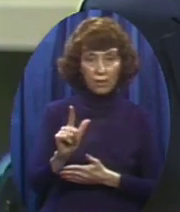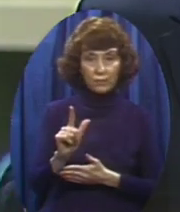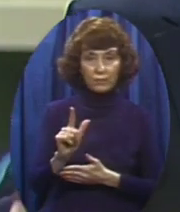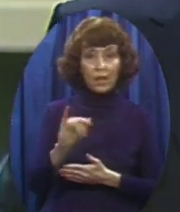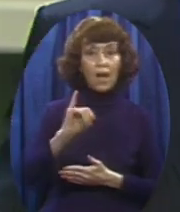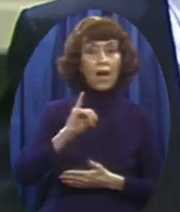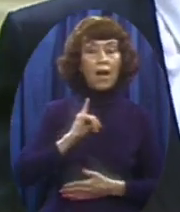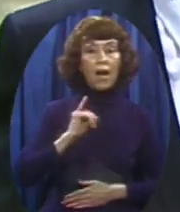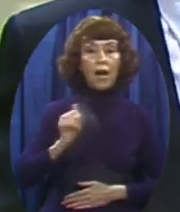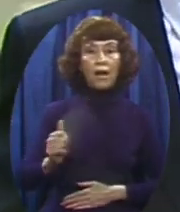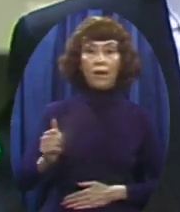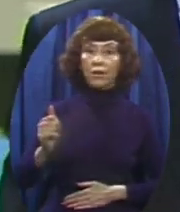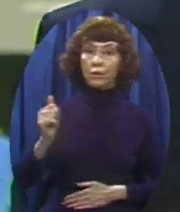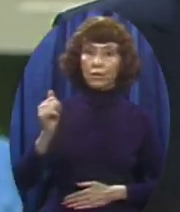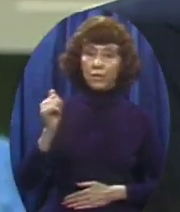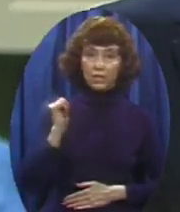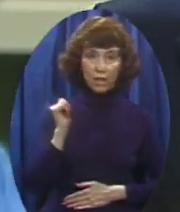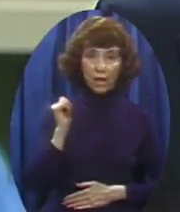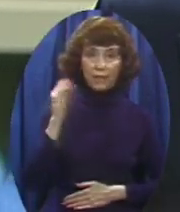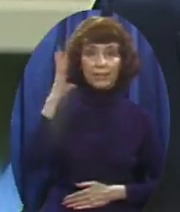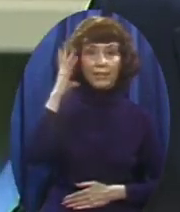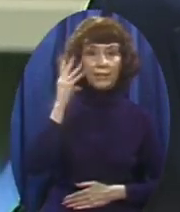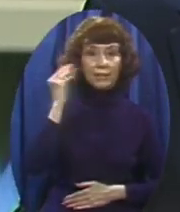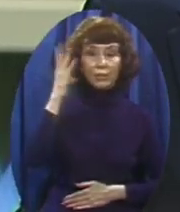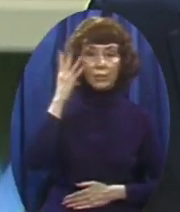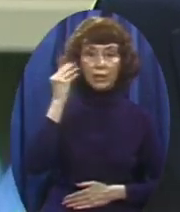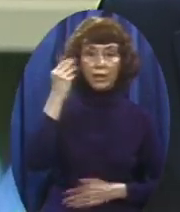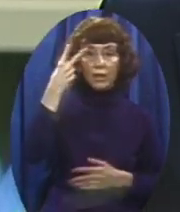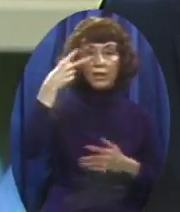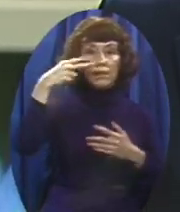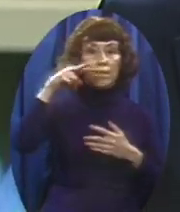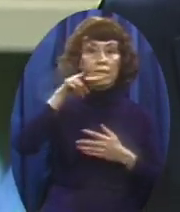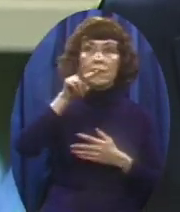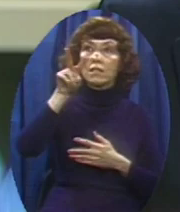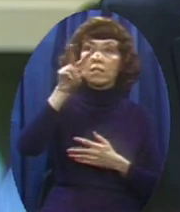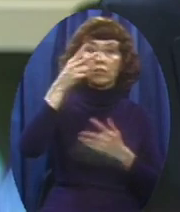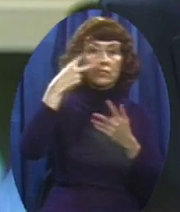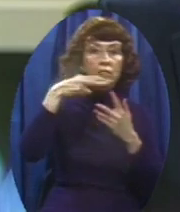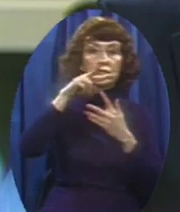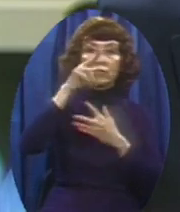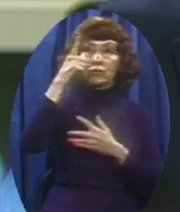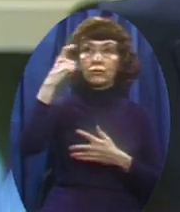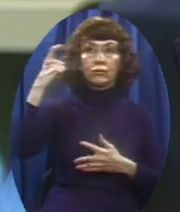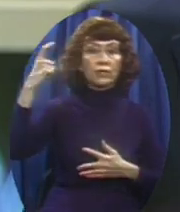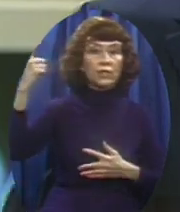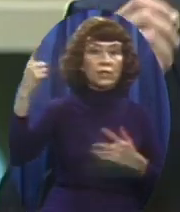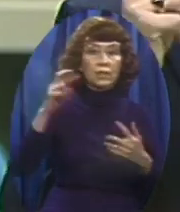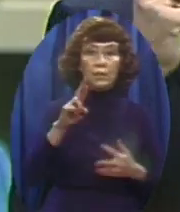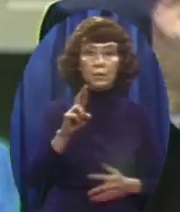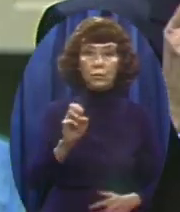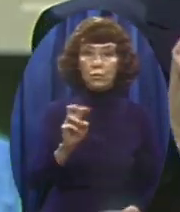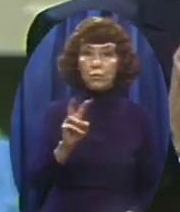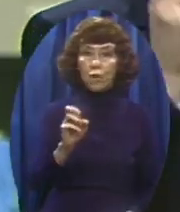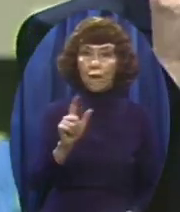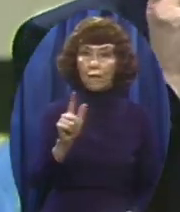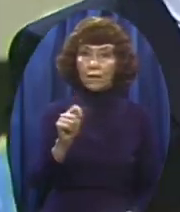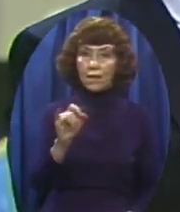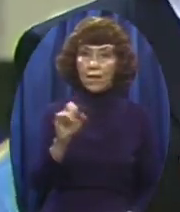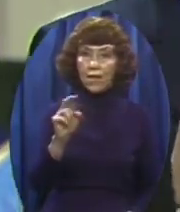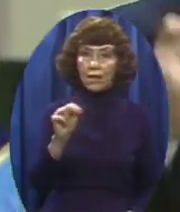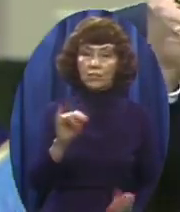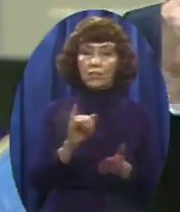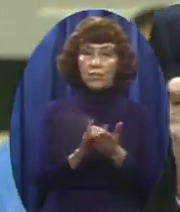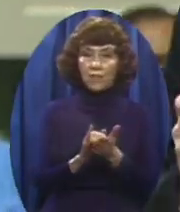reject as spurious visions, dreams, revelations that have become the foundation for